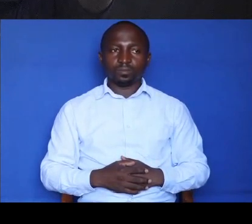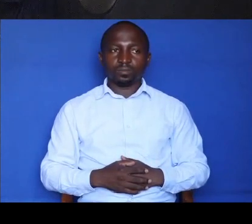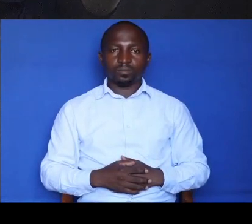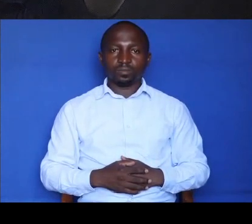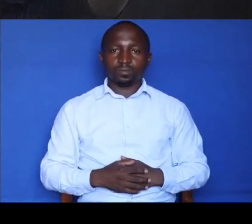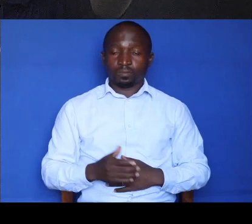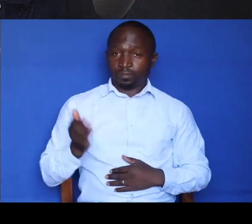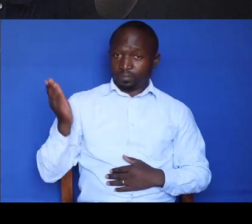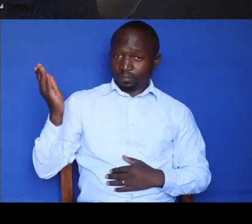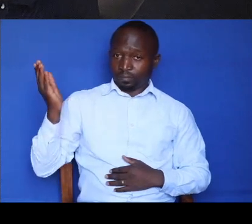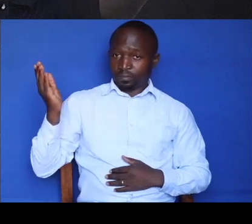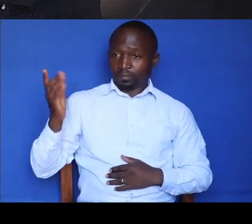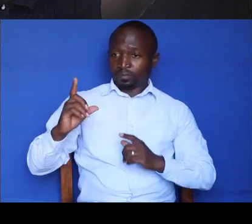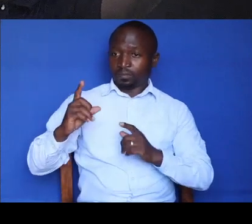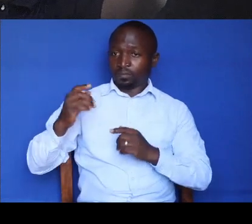This diagram